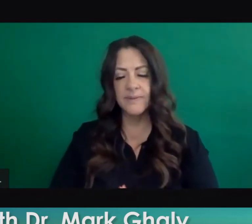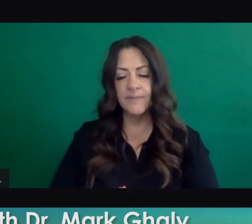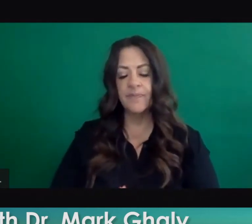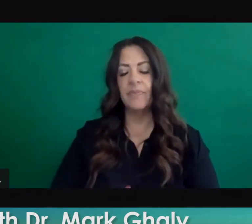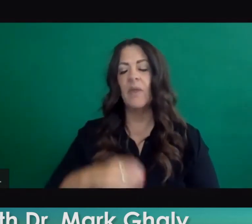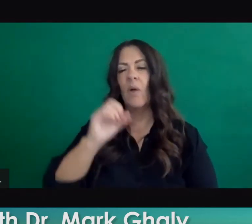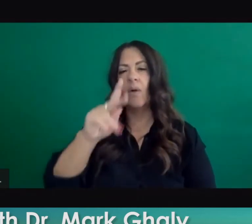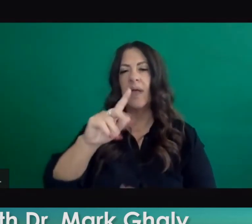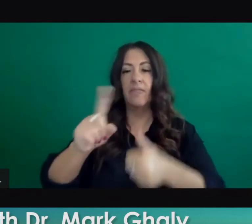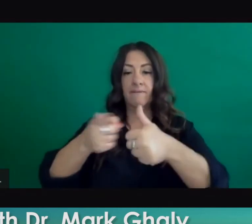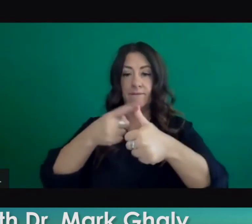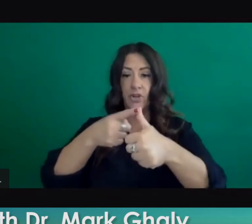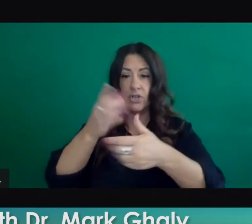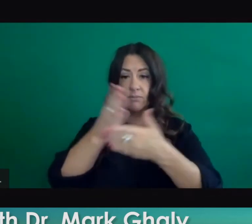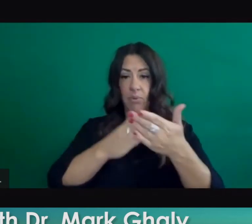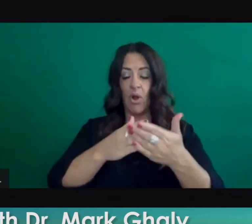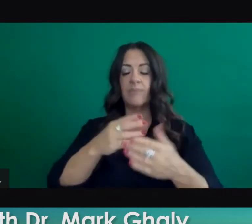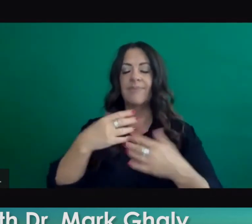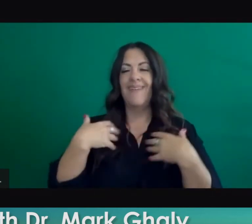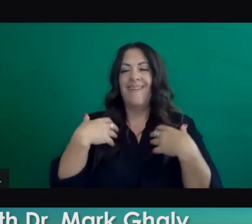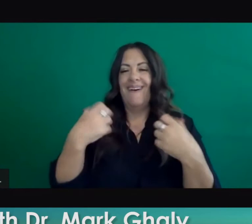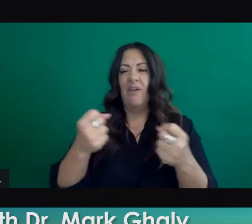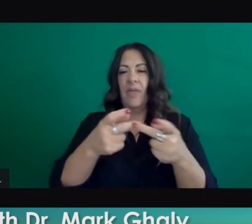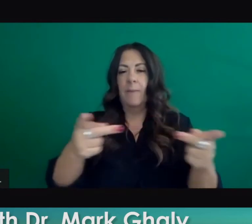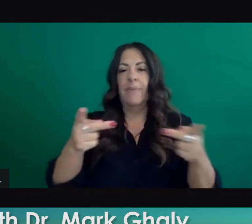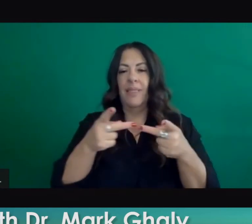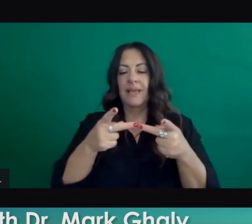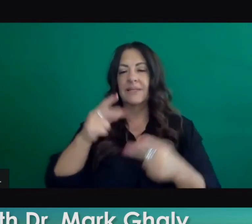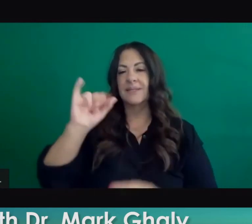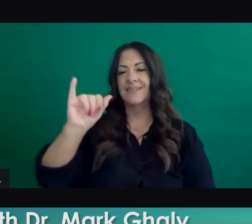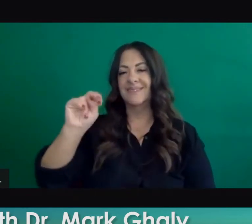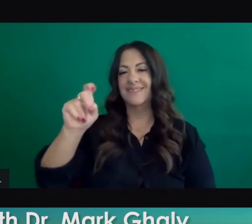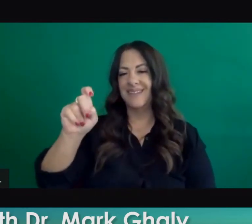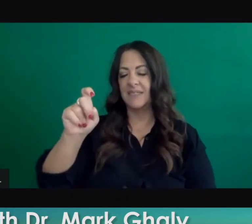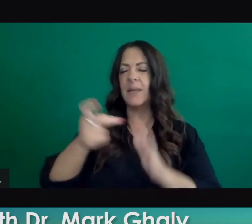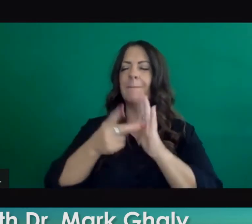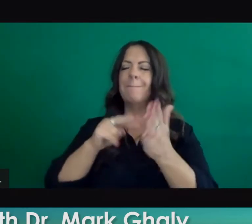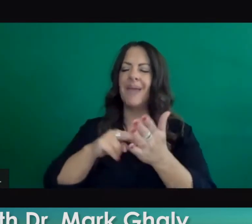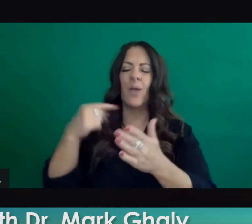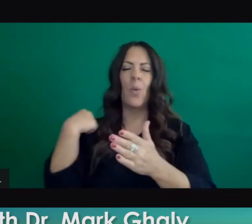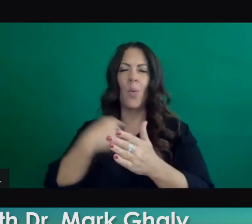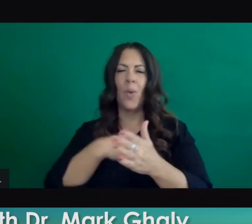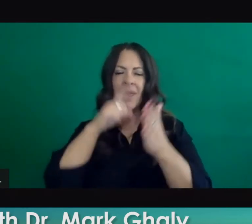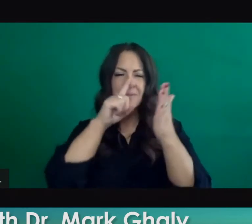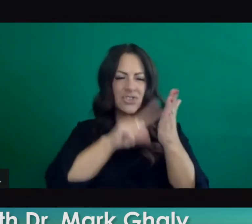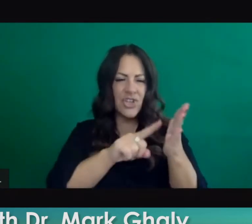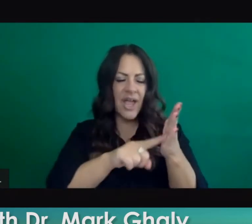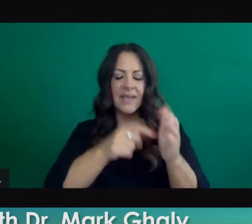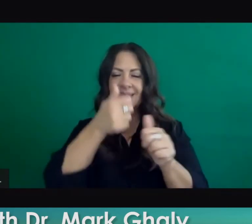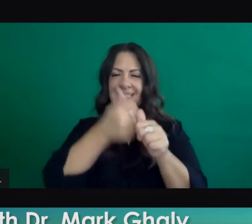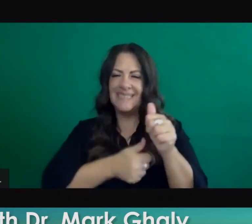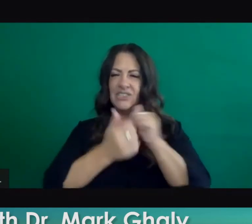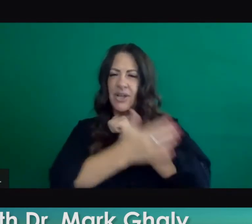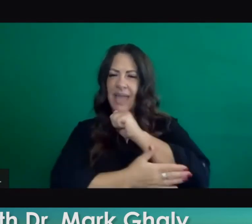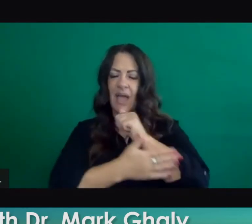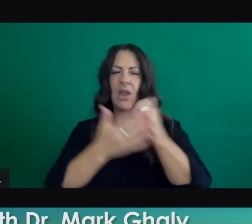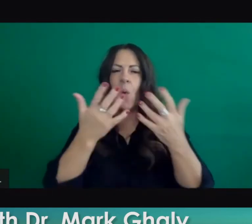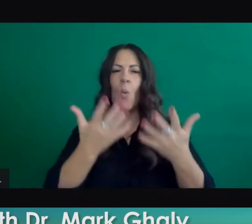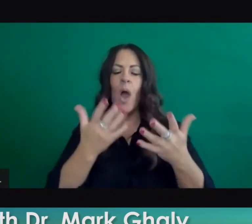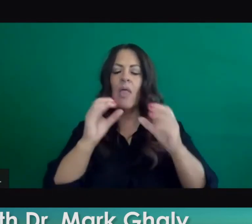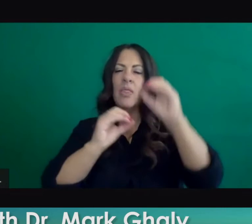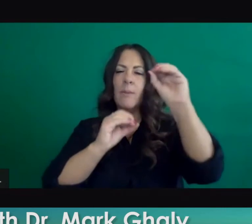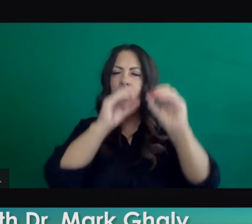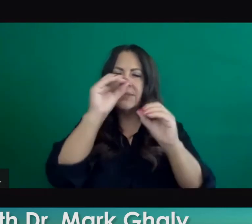first part, what Healthy Places Index does is looks at census tracts within a county. And what we're looking at